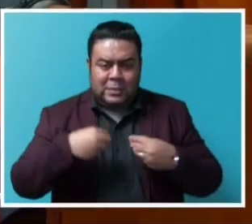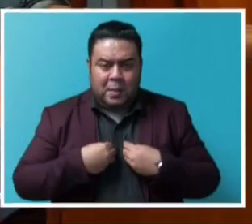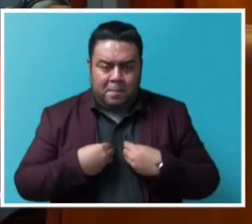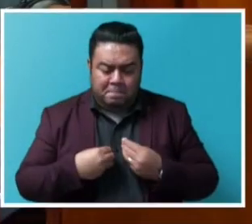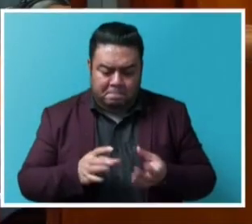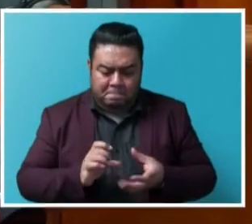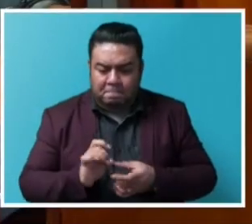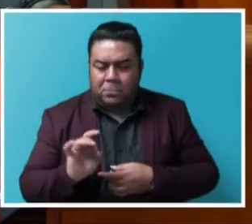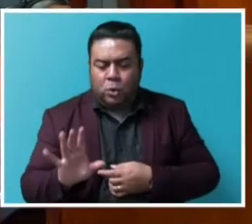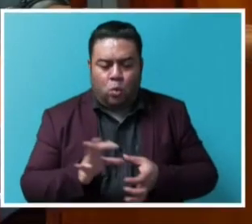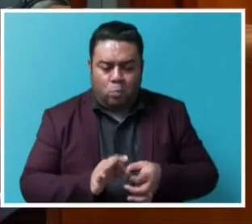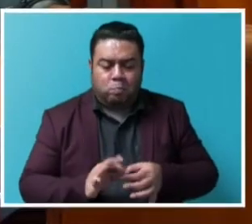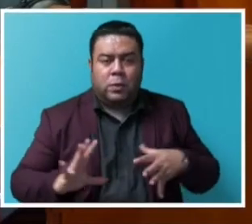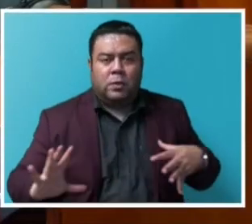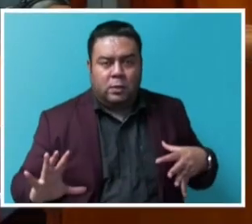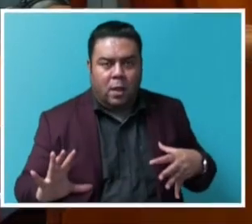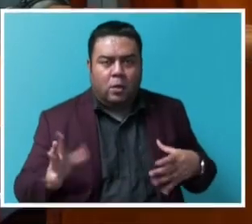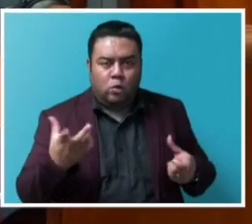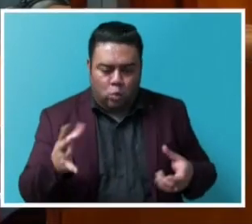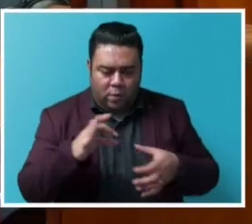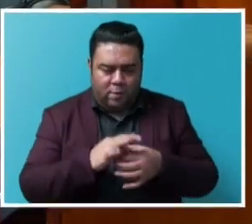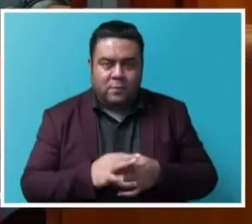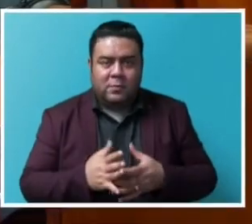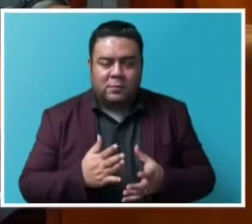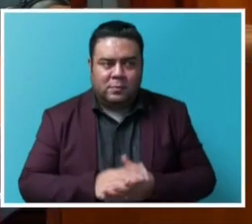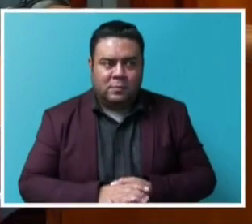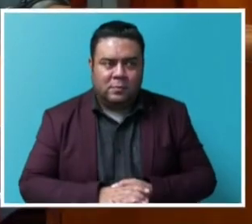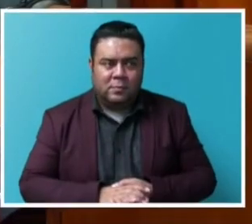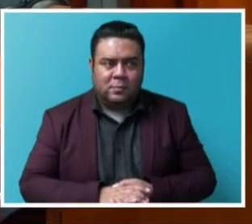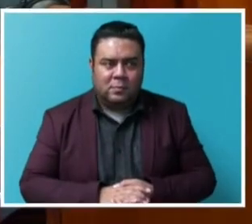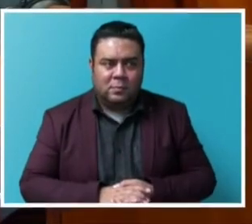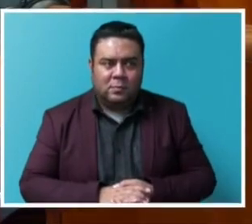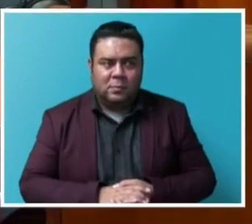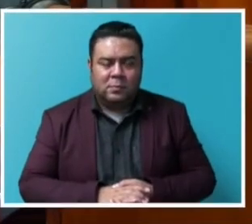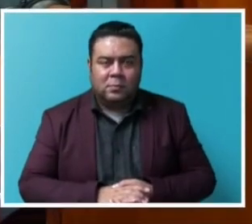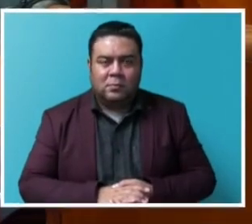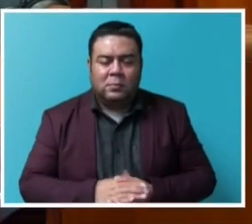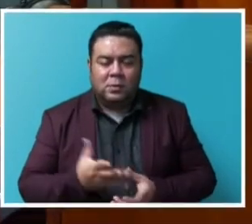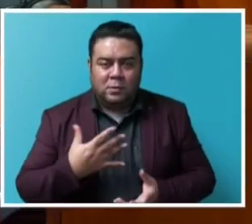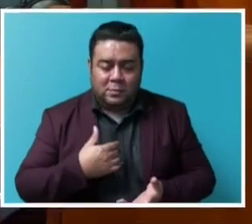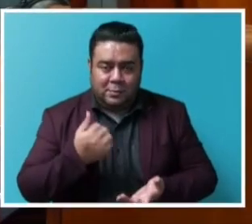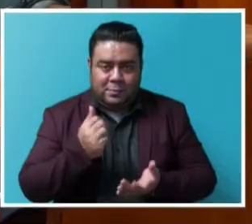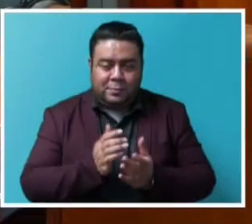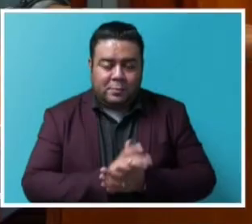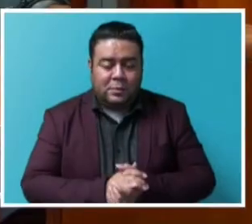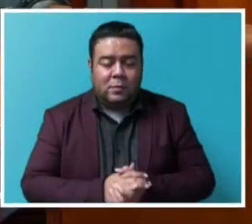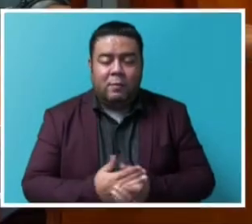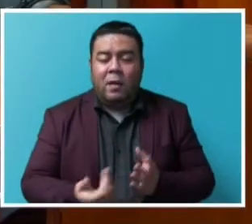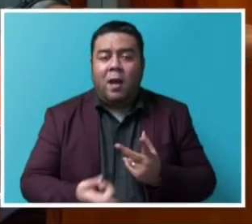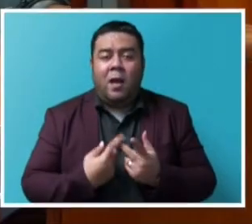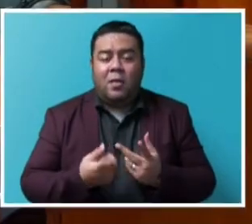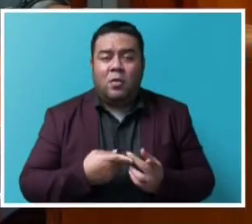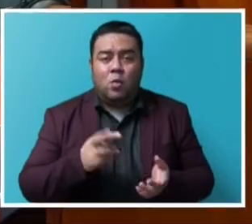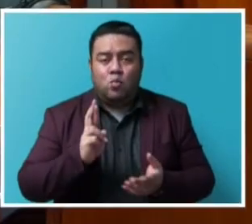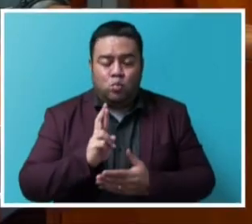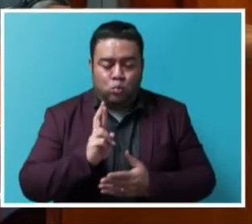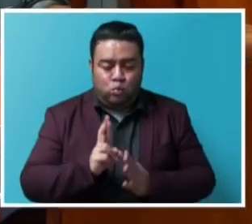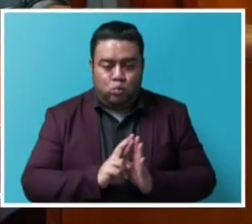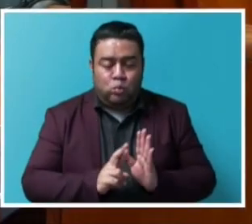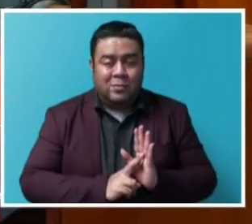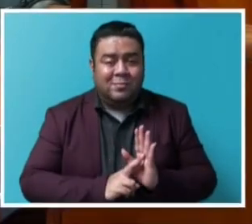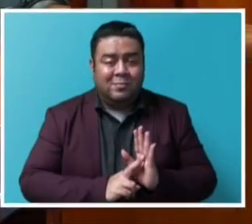of these islands and at the hands of Ebenezer Serizakbau and other ruling and reigning chiefs of the